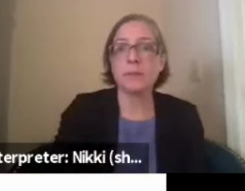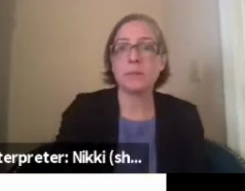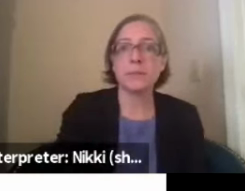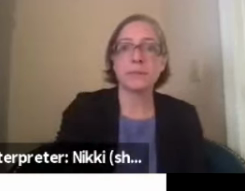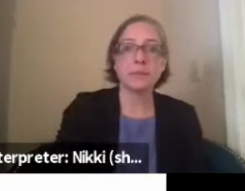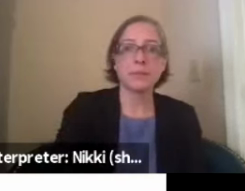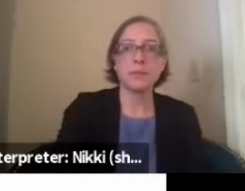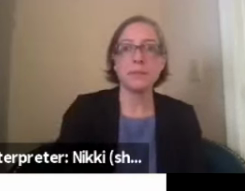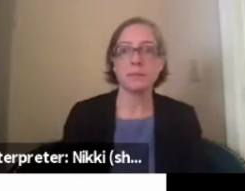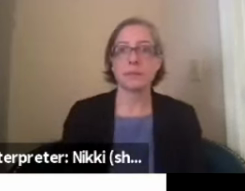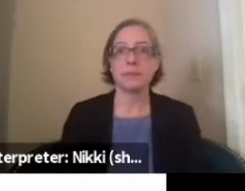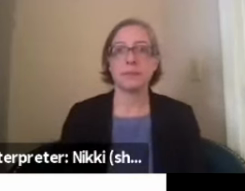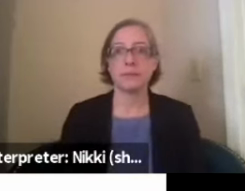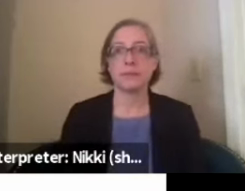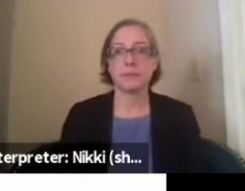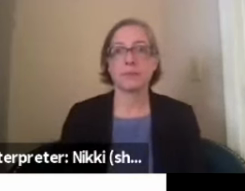woman.